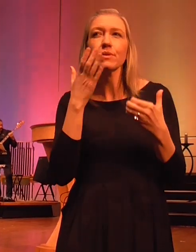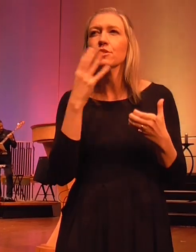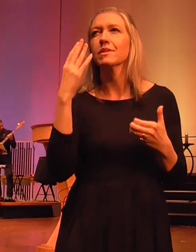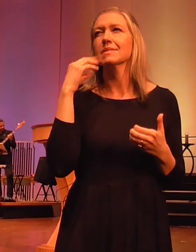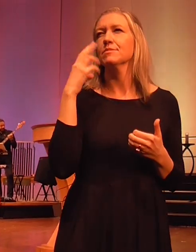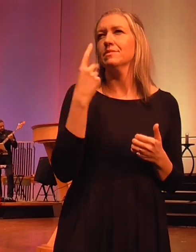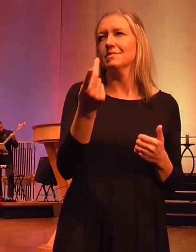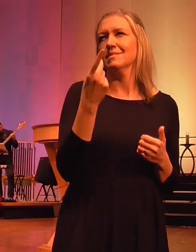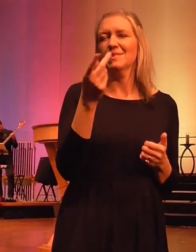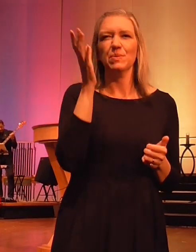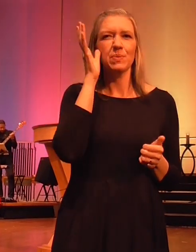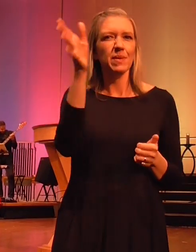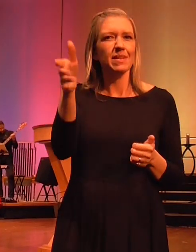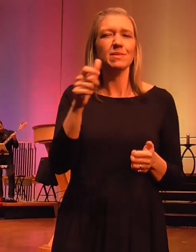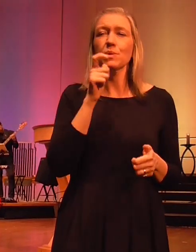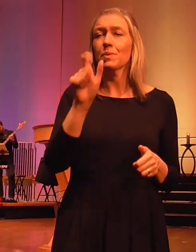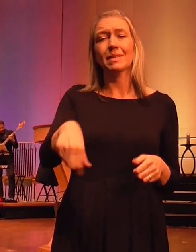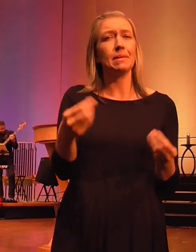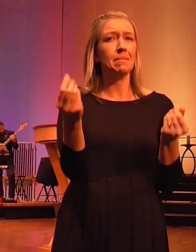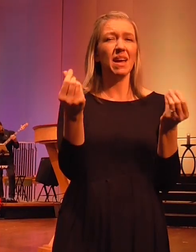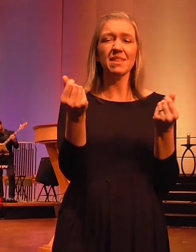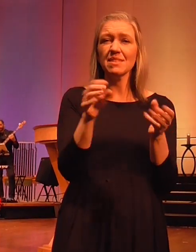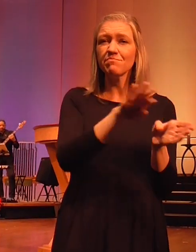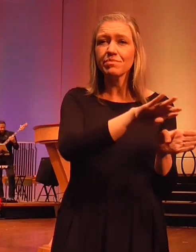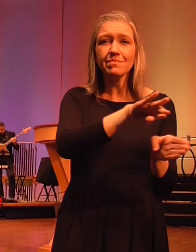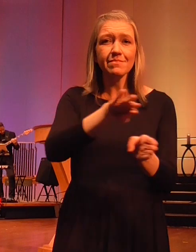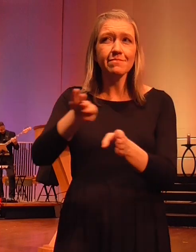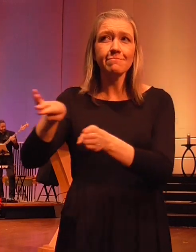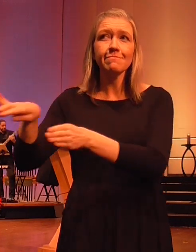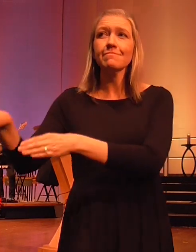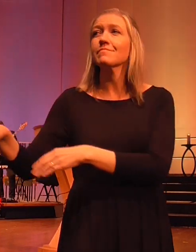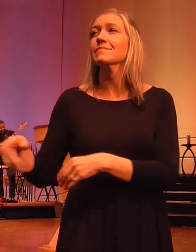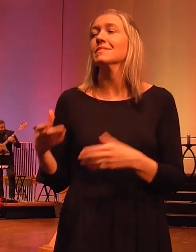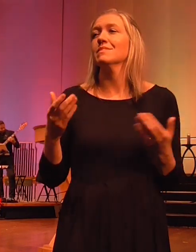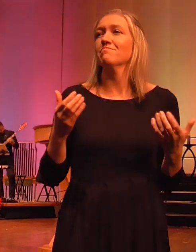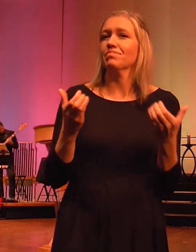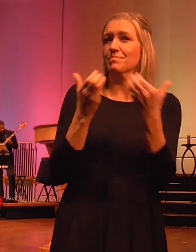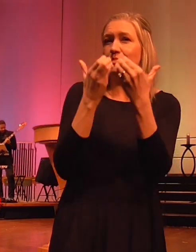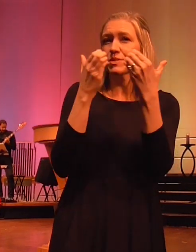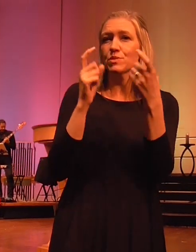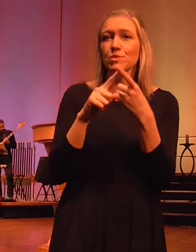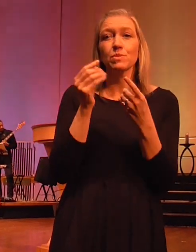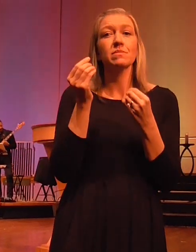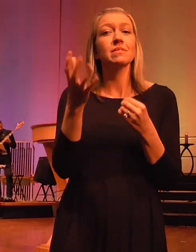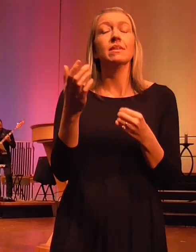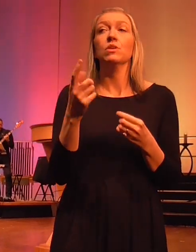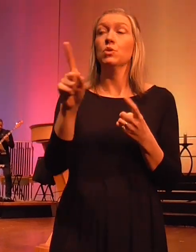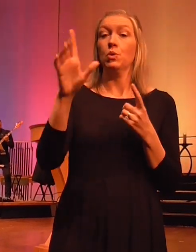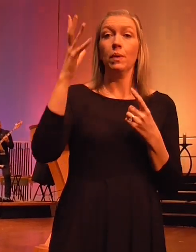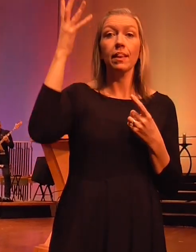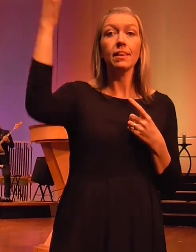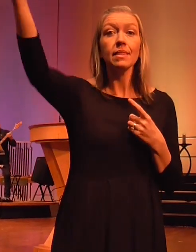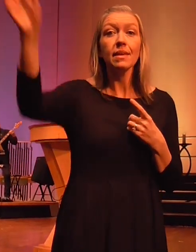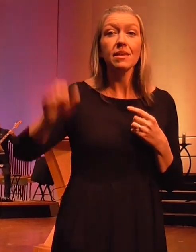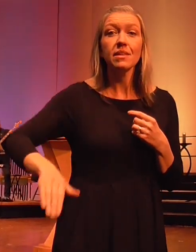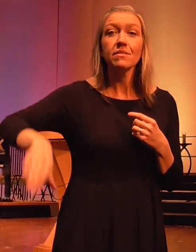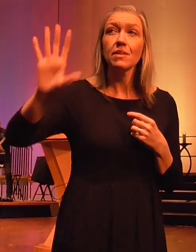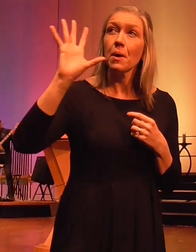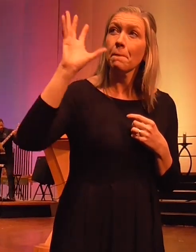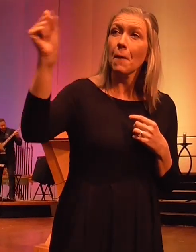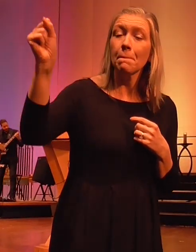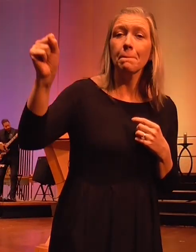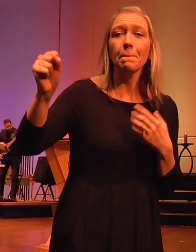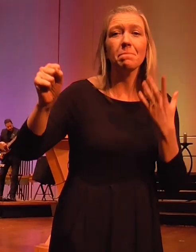gonna have. You don't need money, you got free pass. And here's to the fact that I'll be sad without